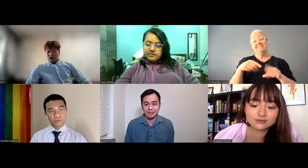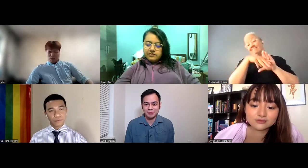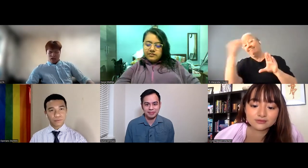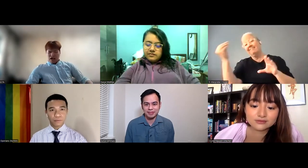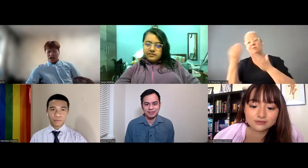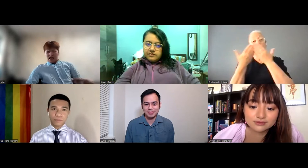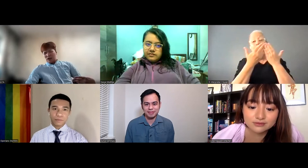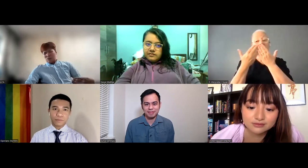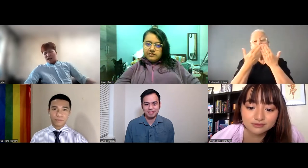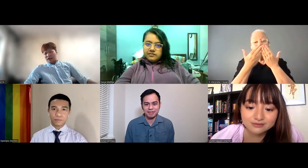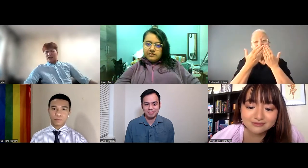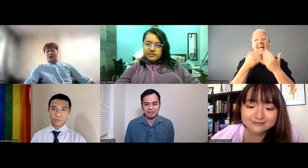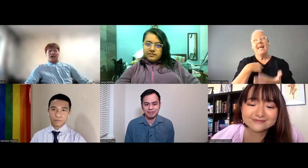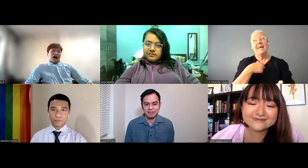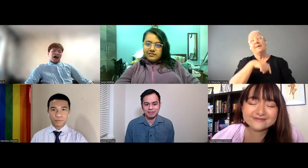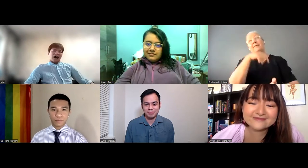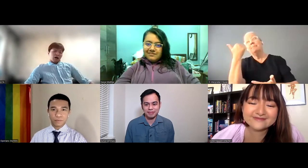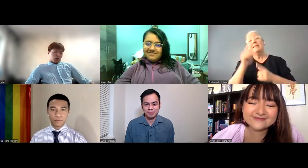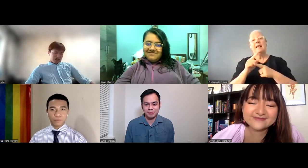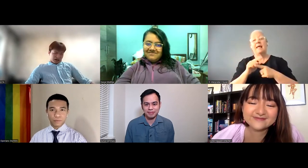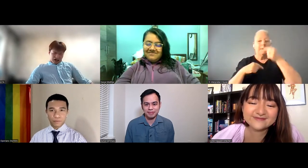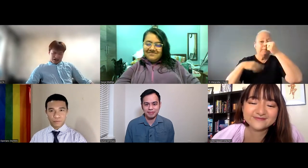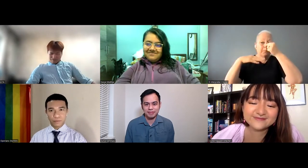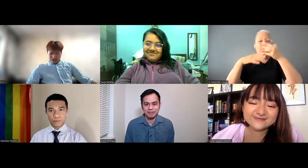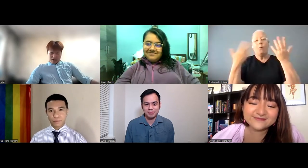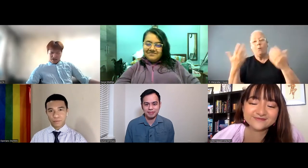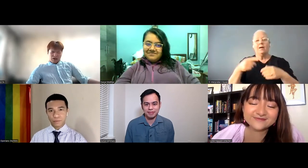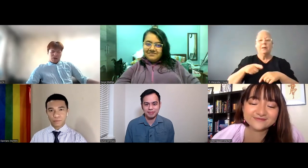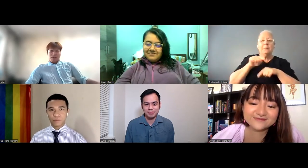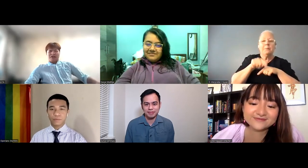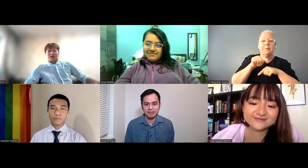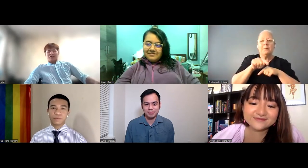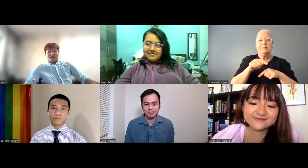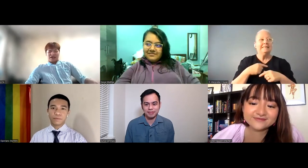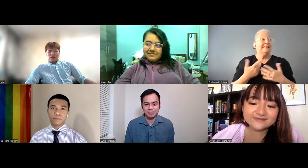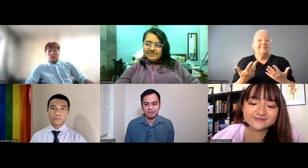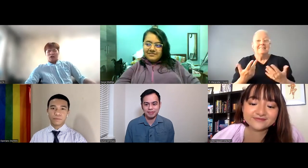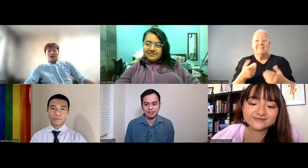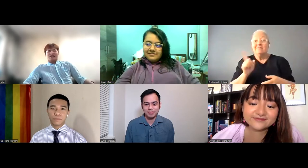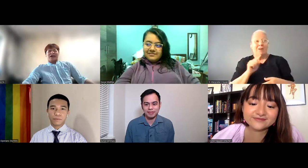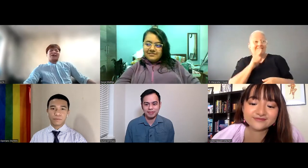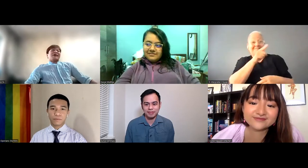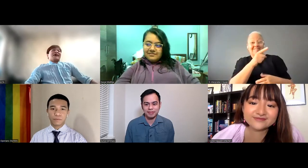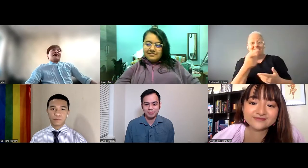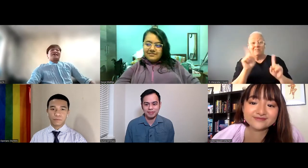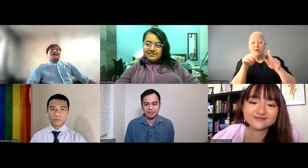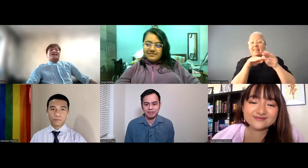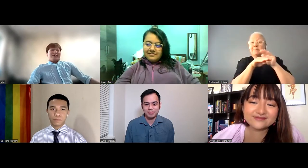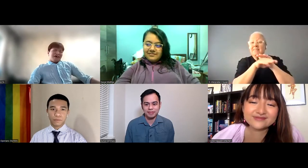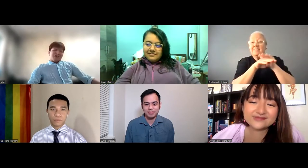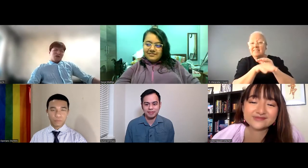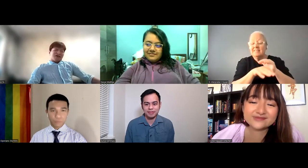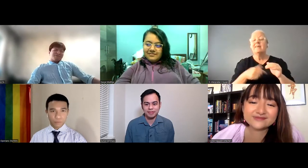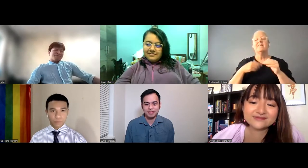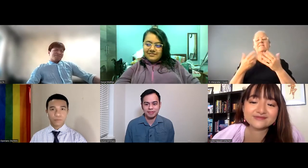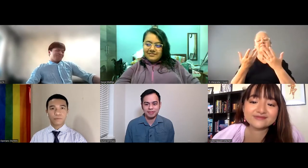and do my business because I couldn't go to bathroom on my own. My family